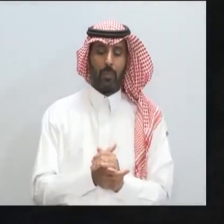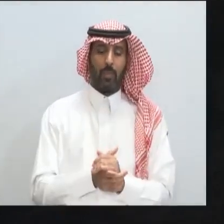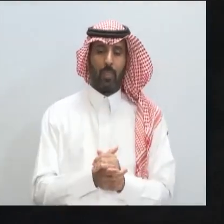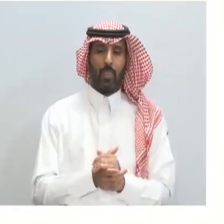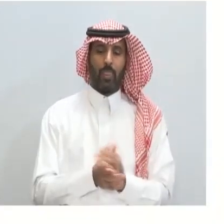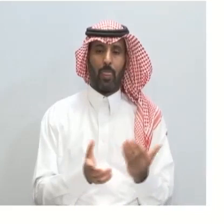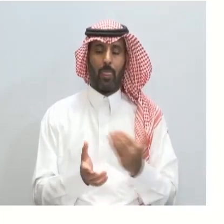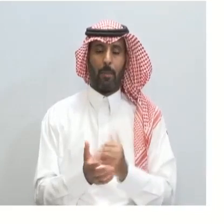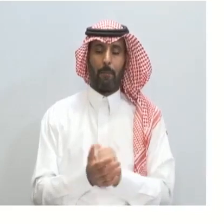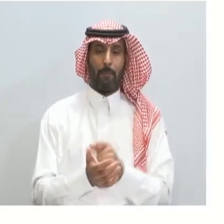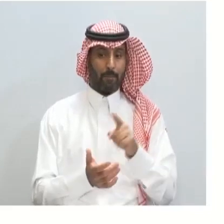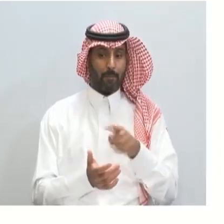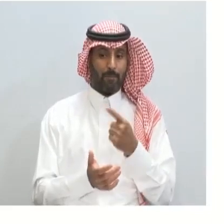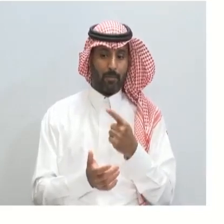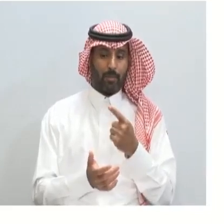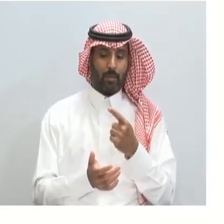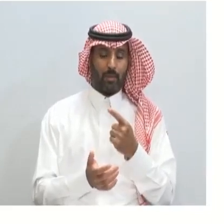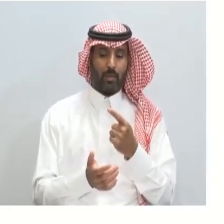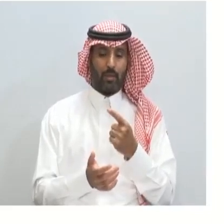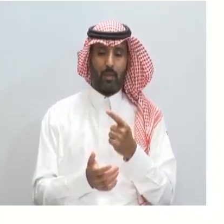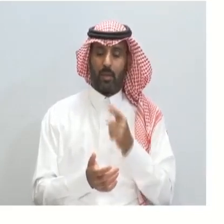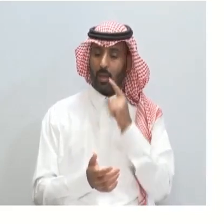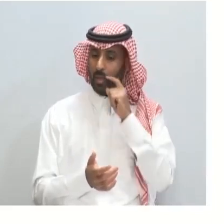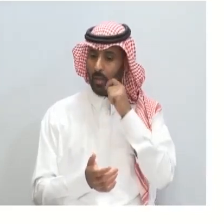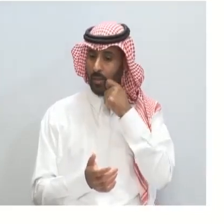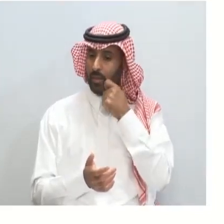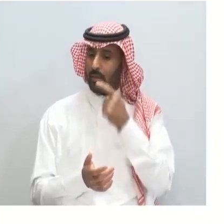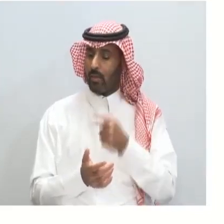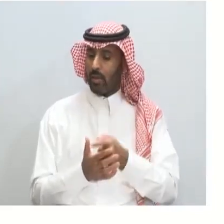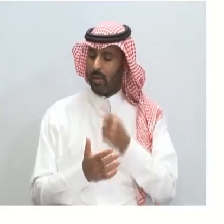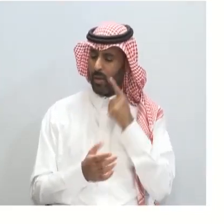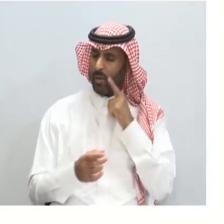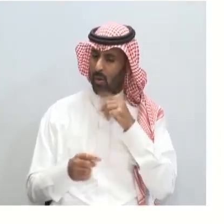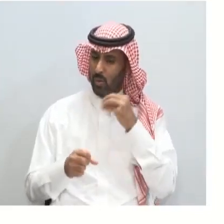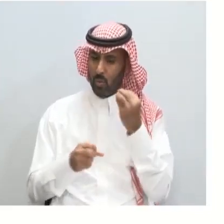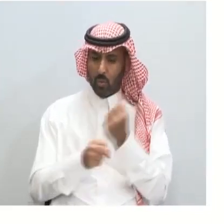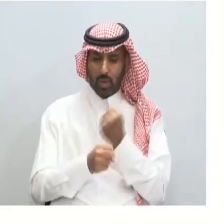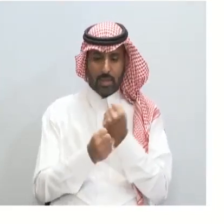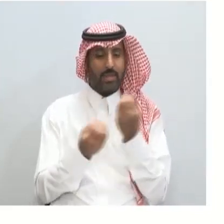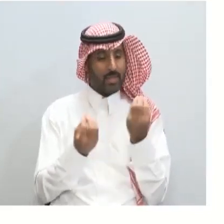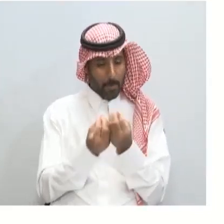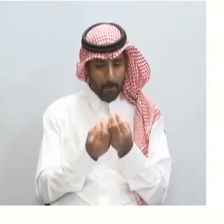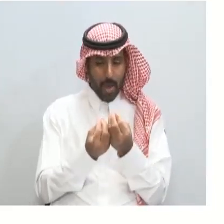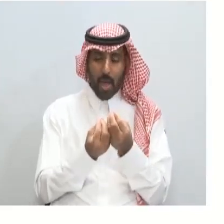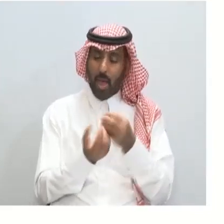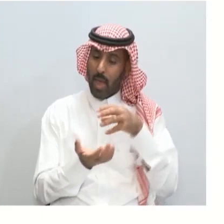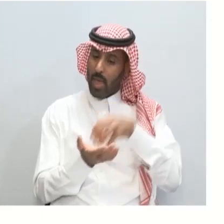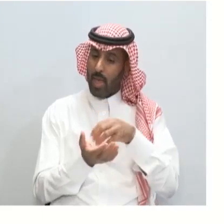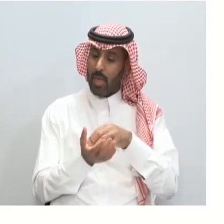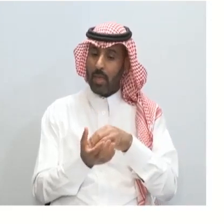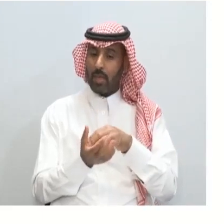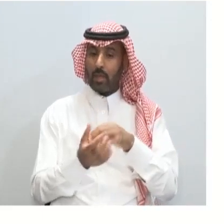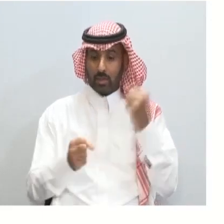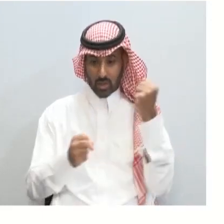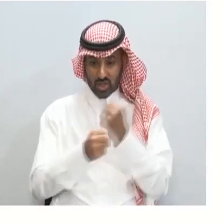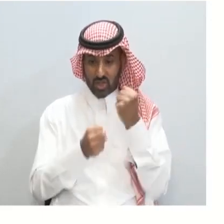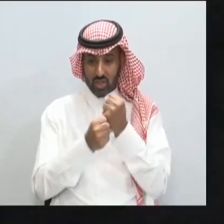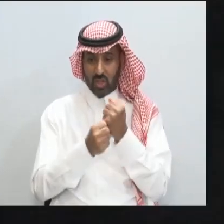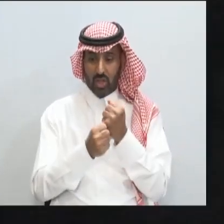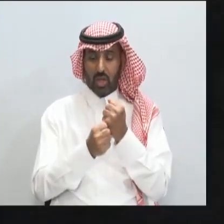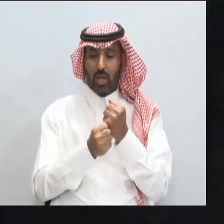So the correct answer here, the boy is Khalid's co-worker. What does it mean to be co-worker?